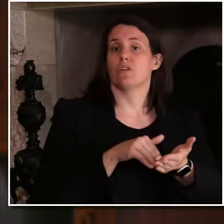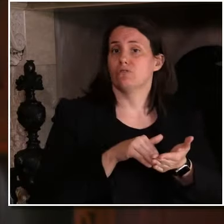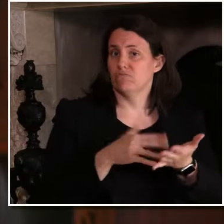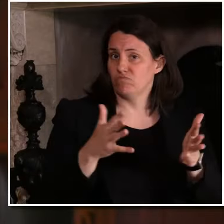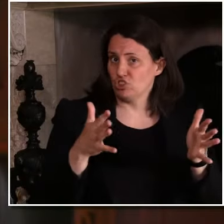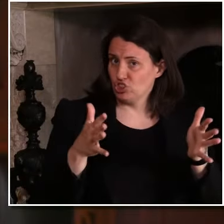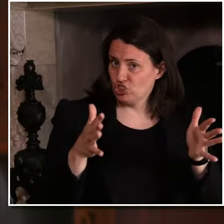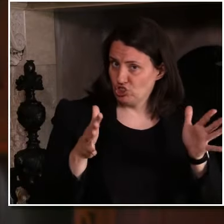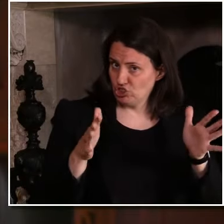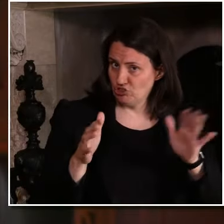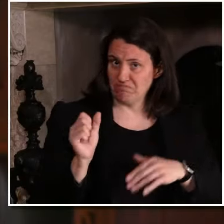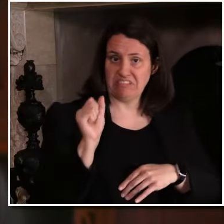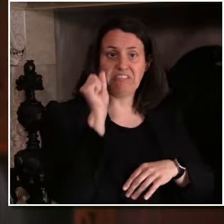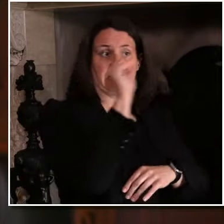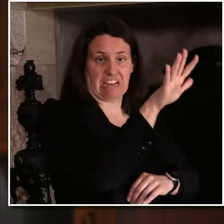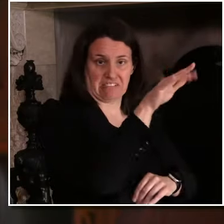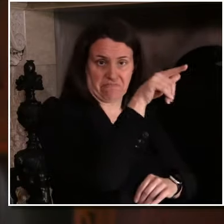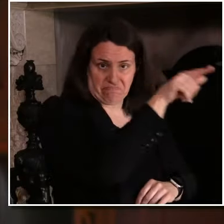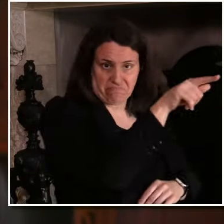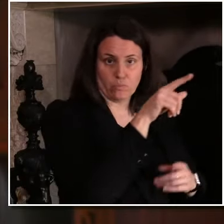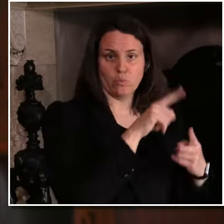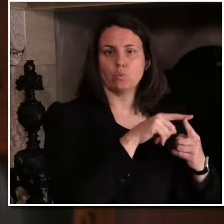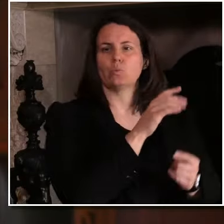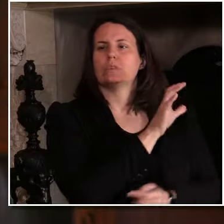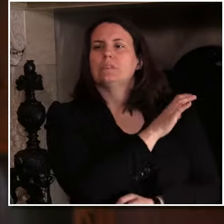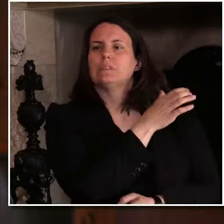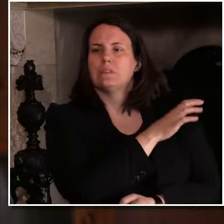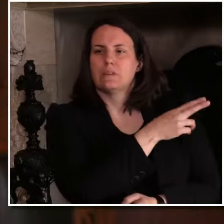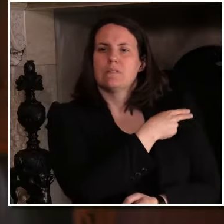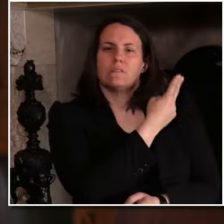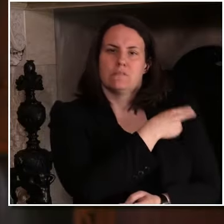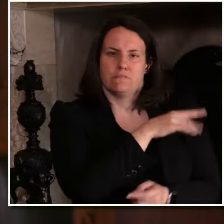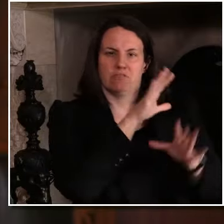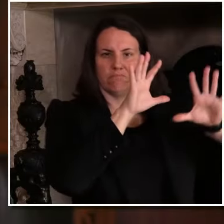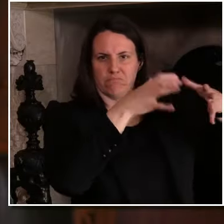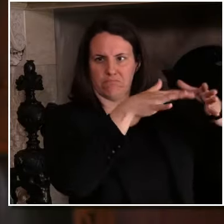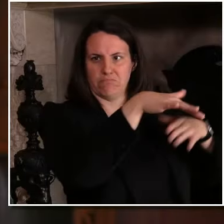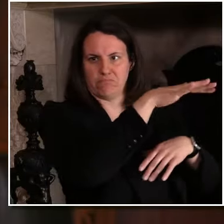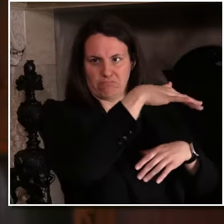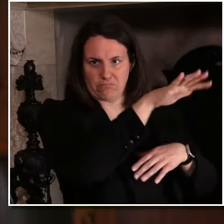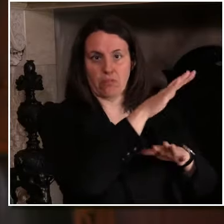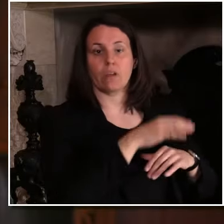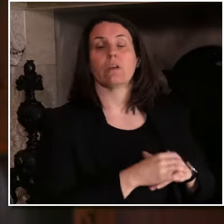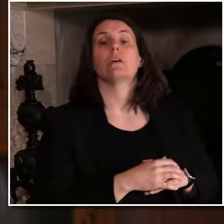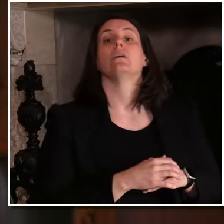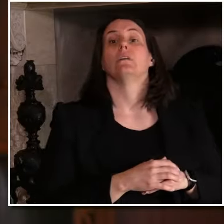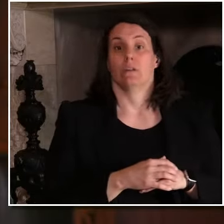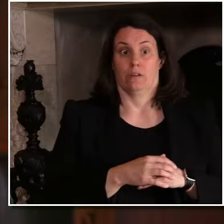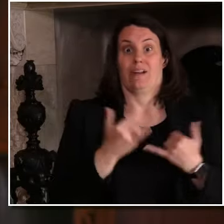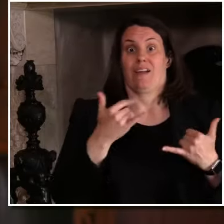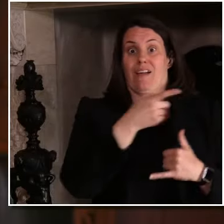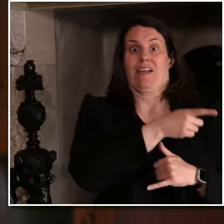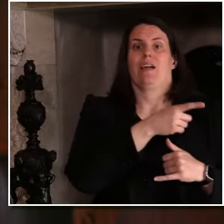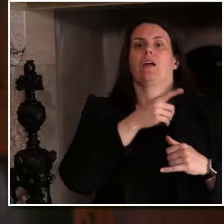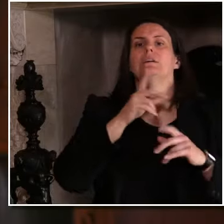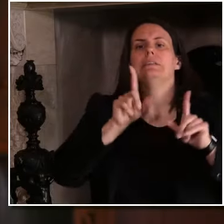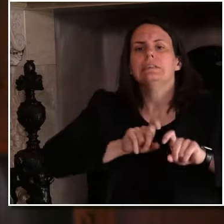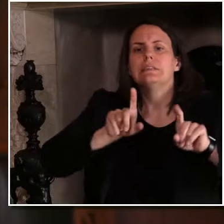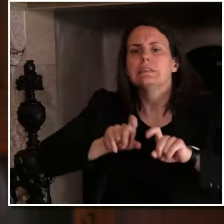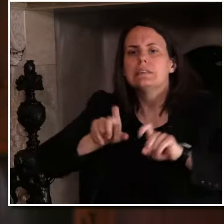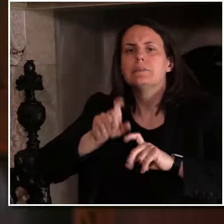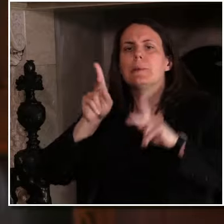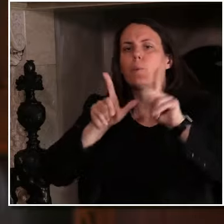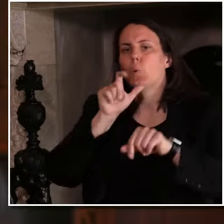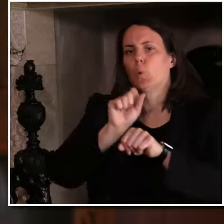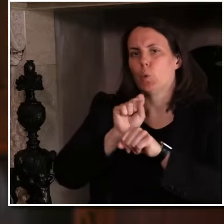Bellin to be used again to test workers, employees, and family members as they try to get a handle, as they